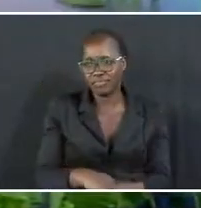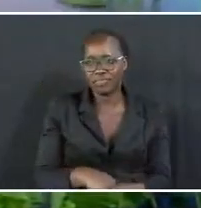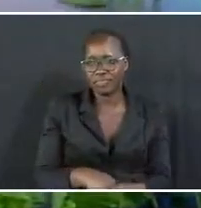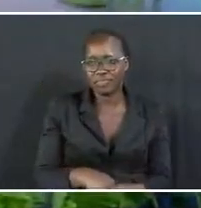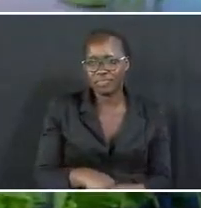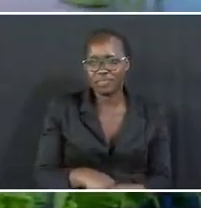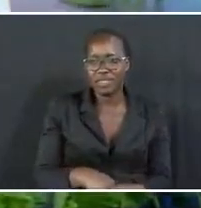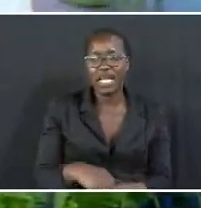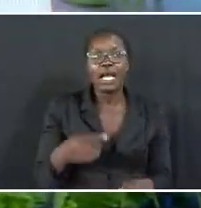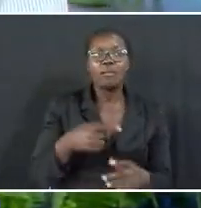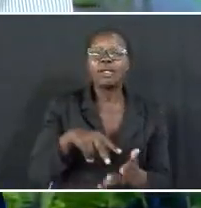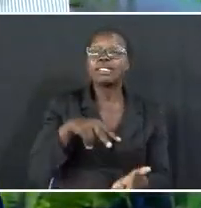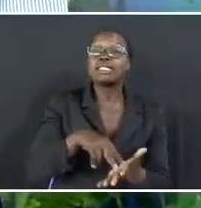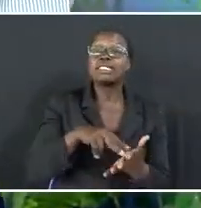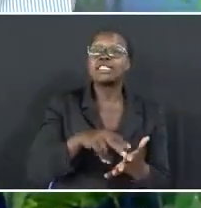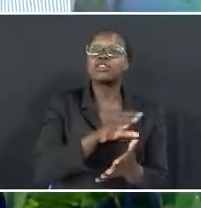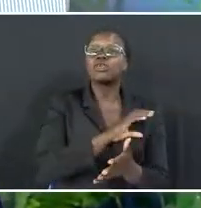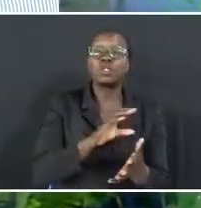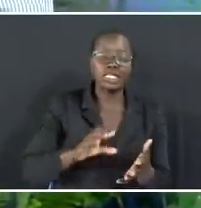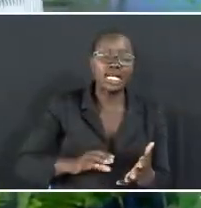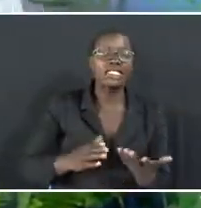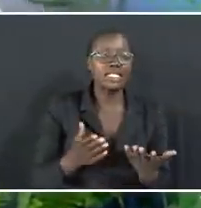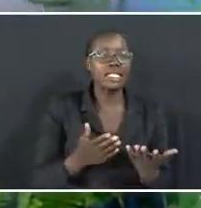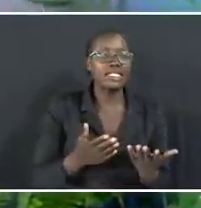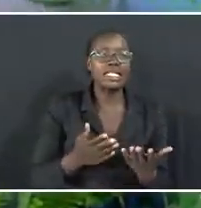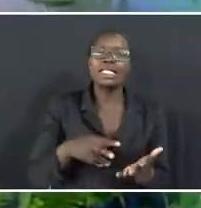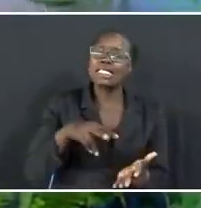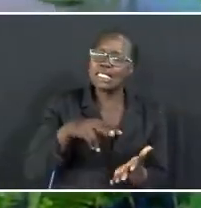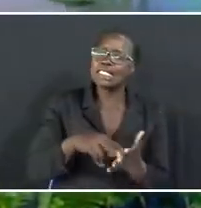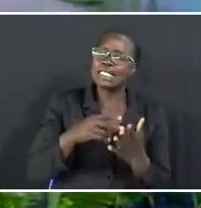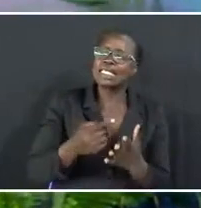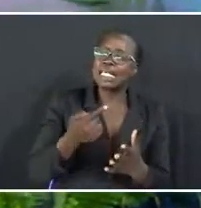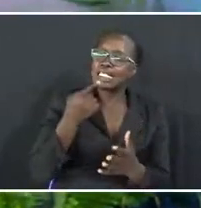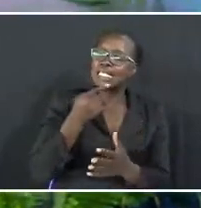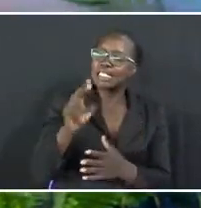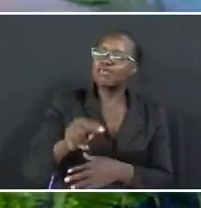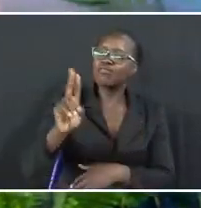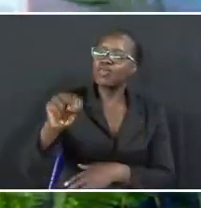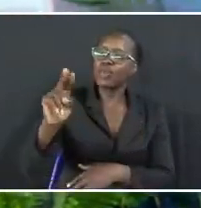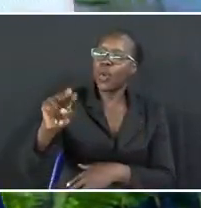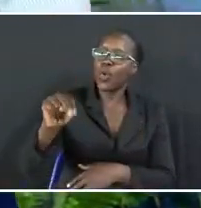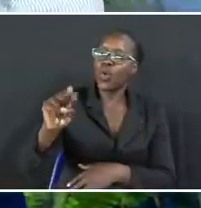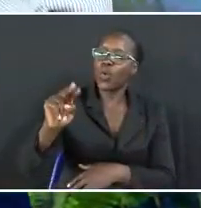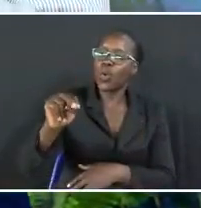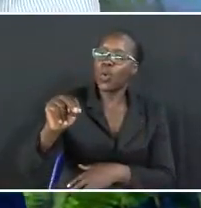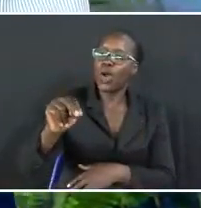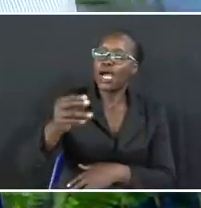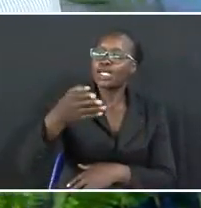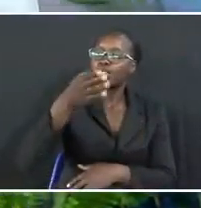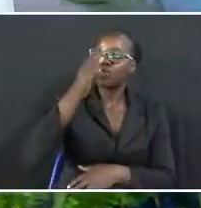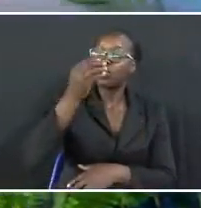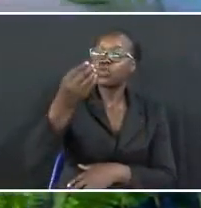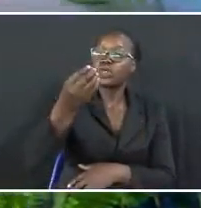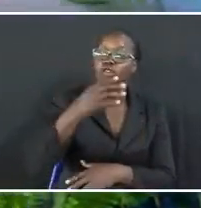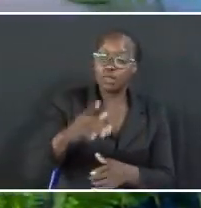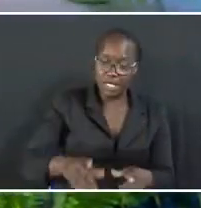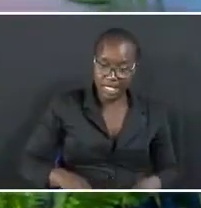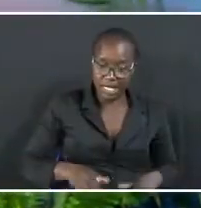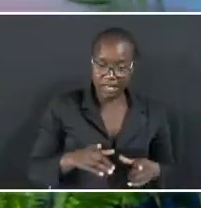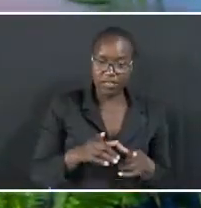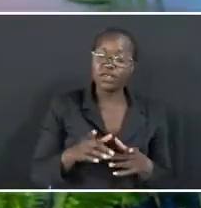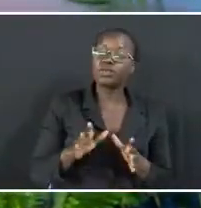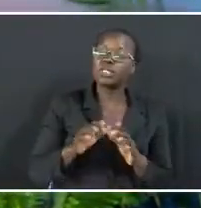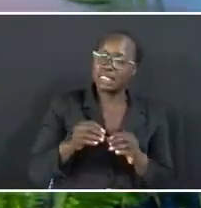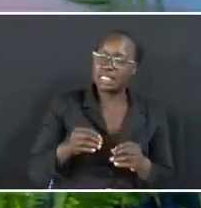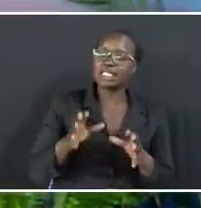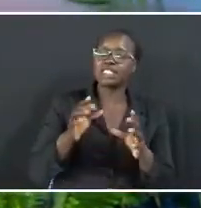this. But Job stands up to Christ. Job stands up and tells them, no, it is God who gave me this life. He will take it